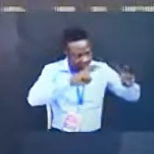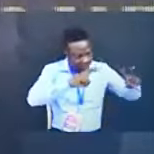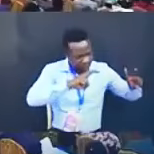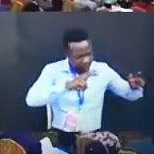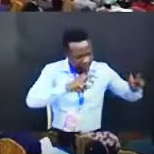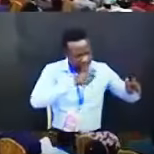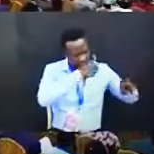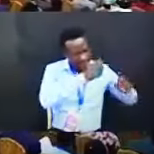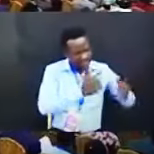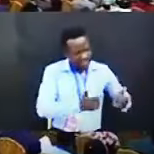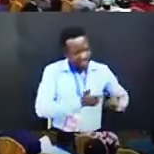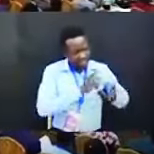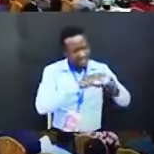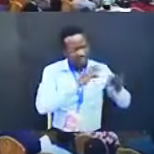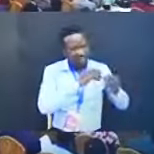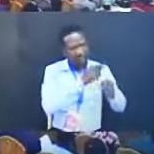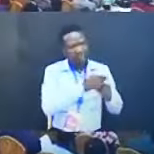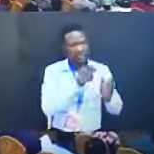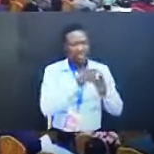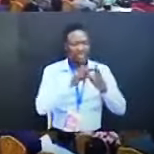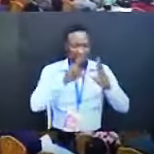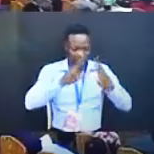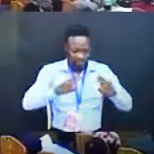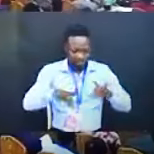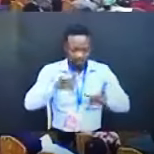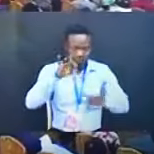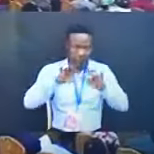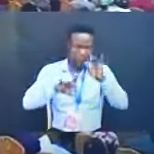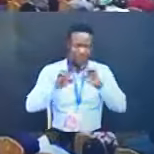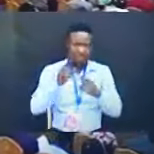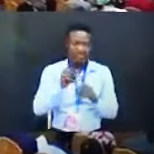death. His findings were astounding.